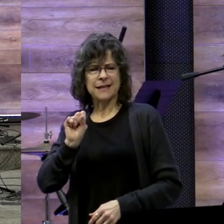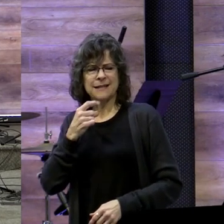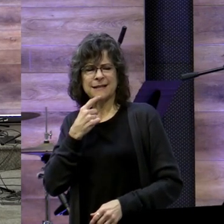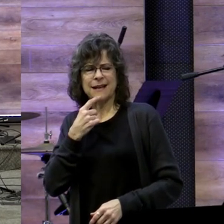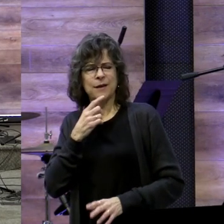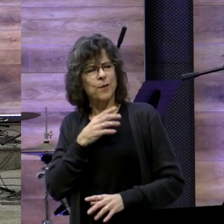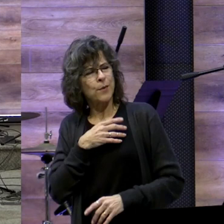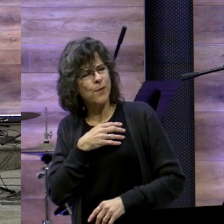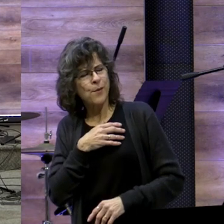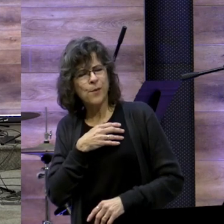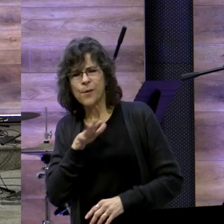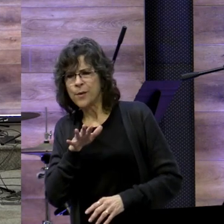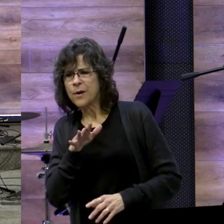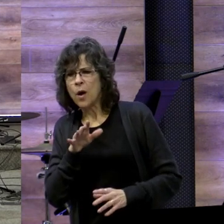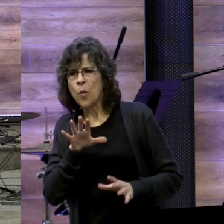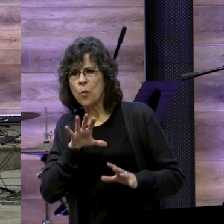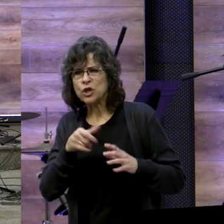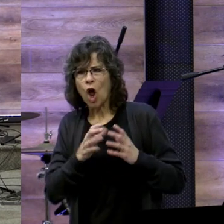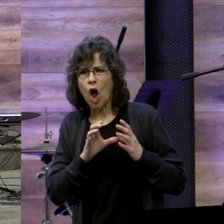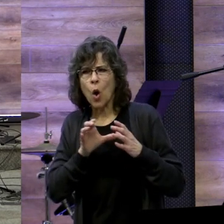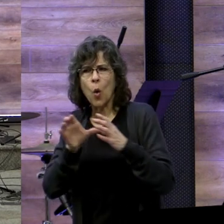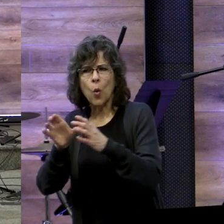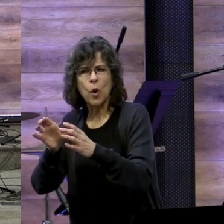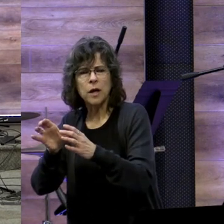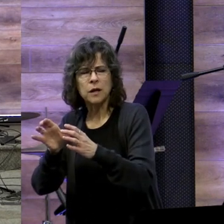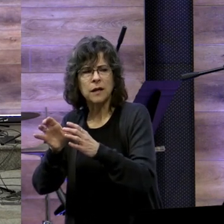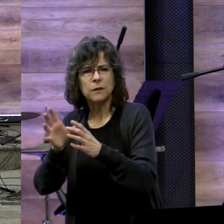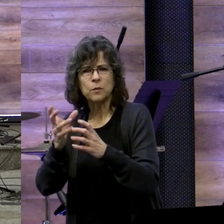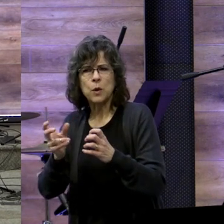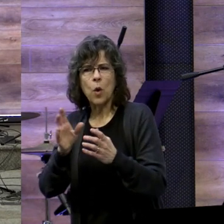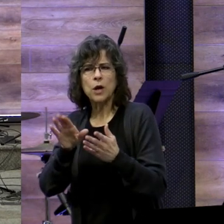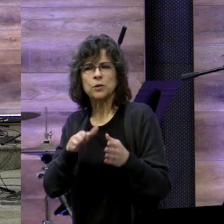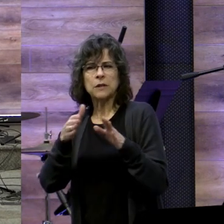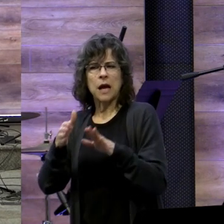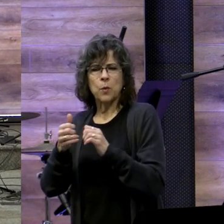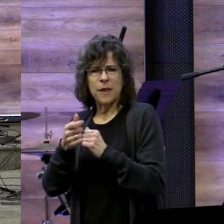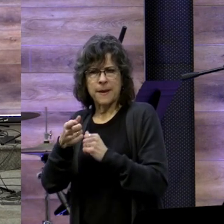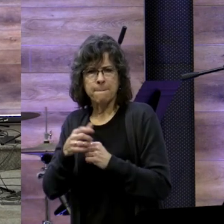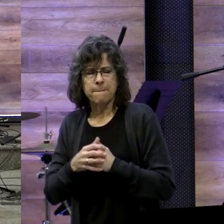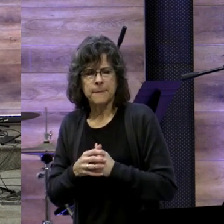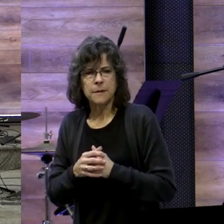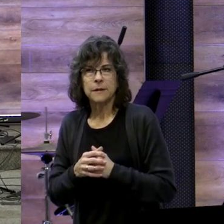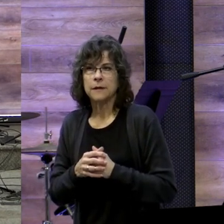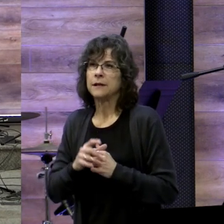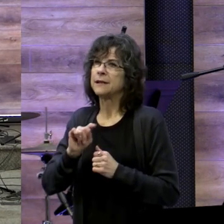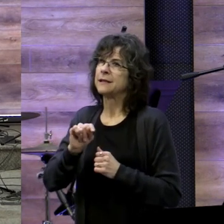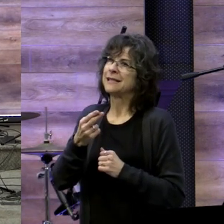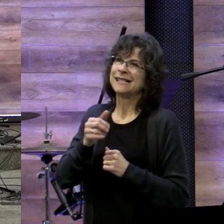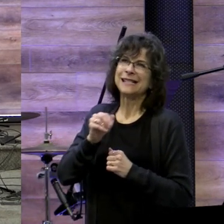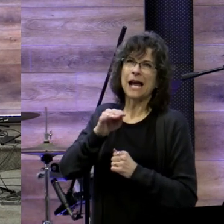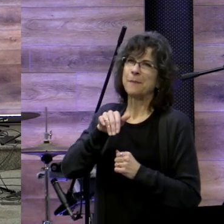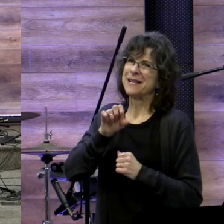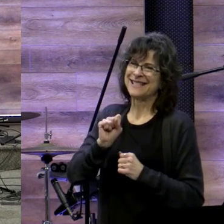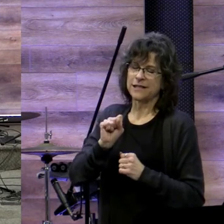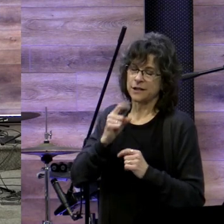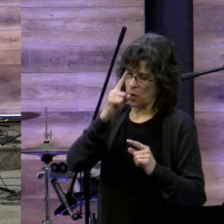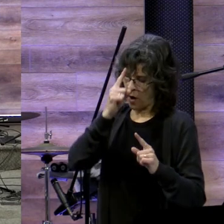fellow disciples, let us also go, that we may die with him. Oh, Thomas, the ever optimist, isn't